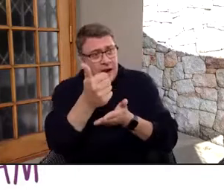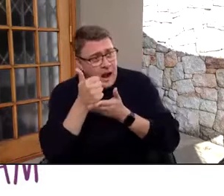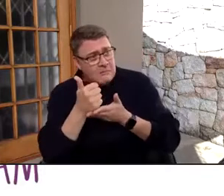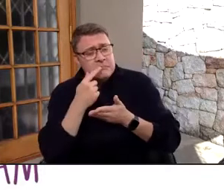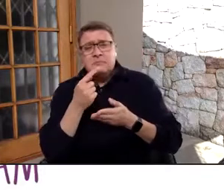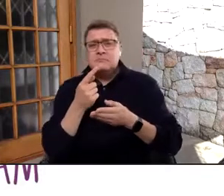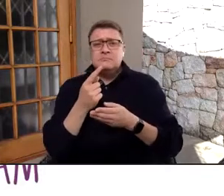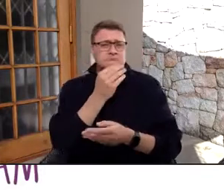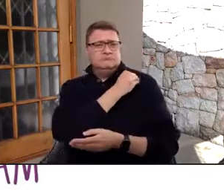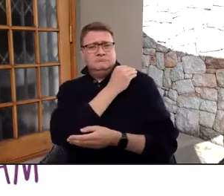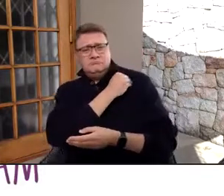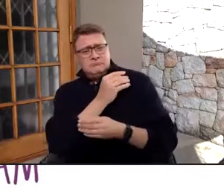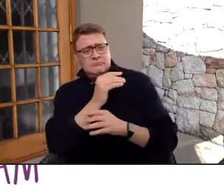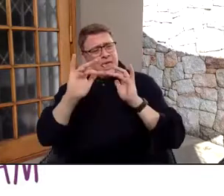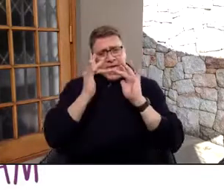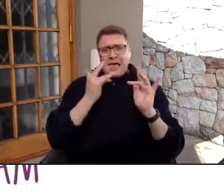free to email us at